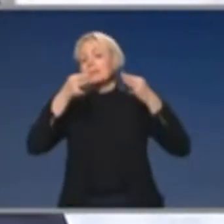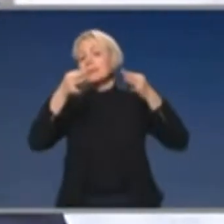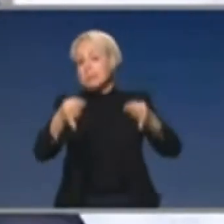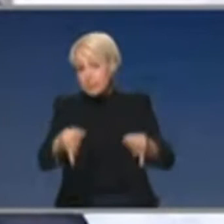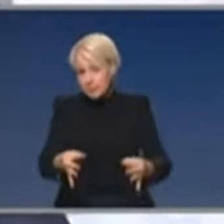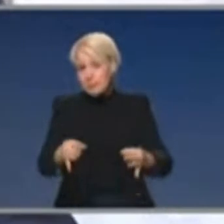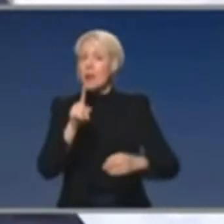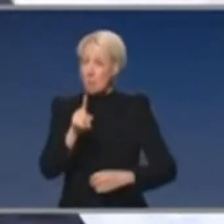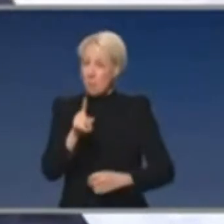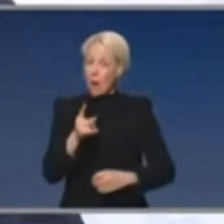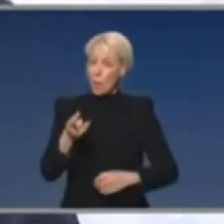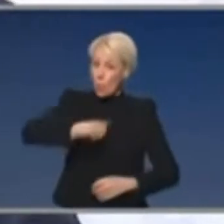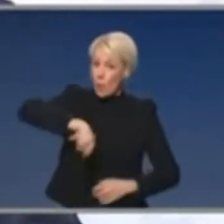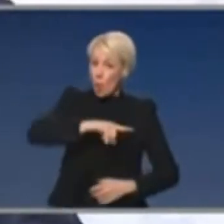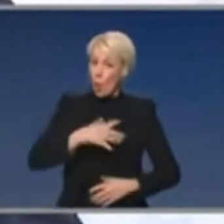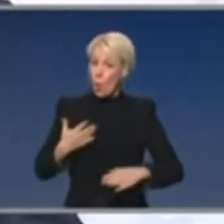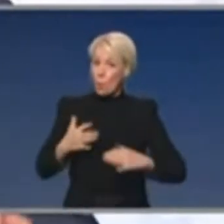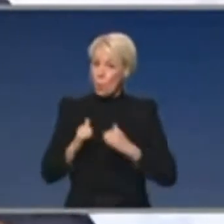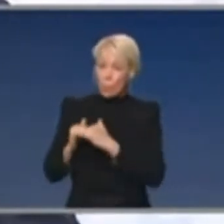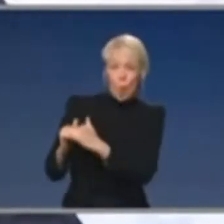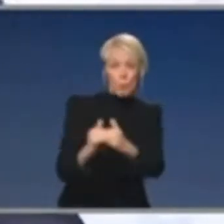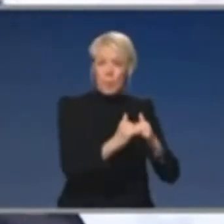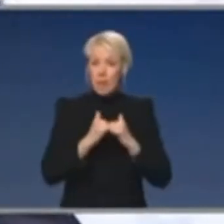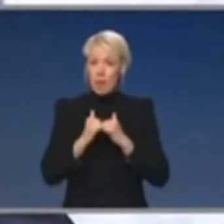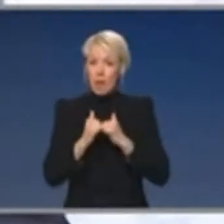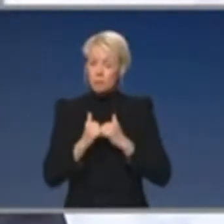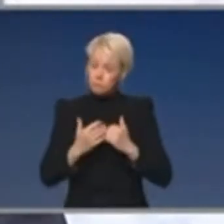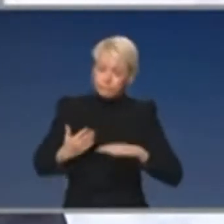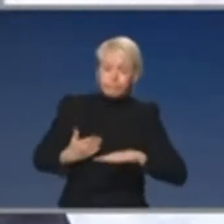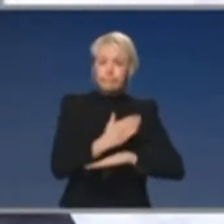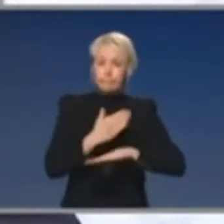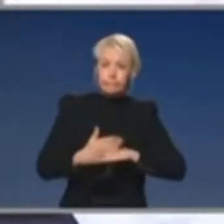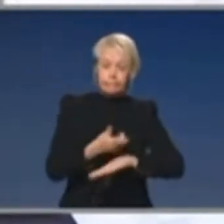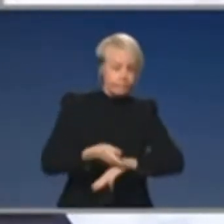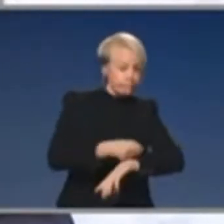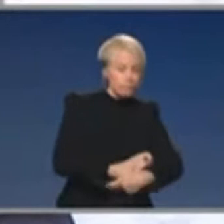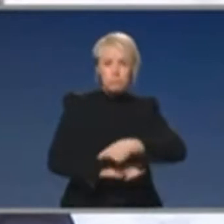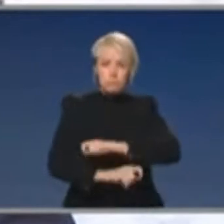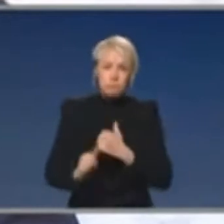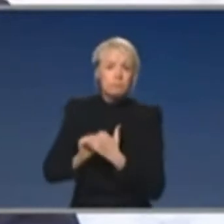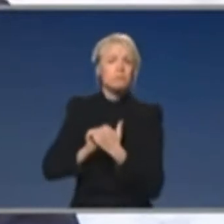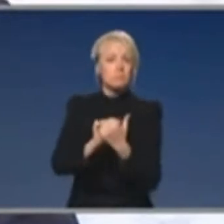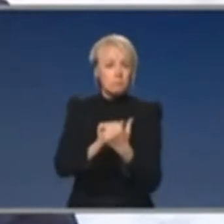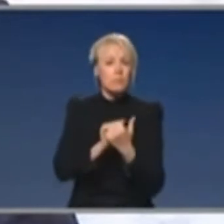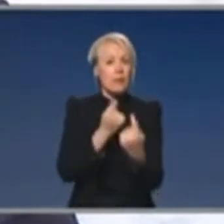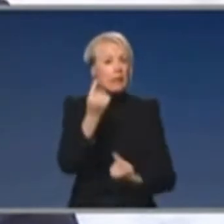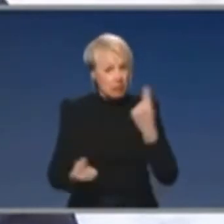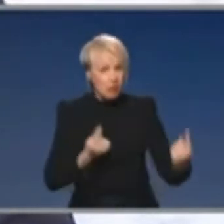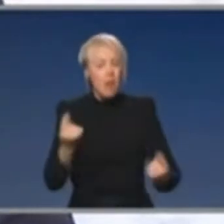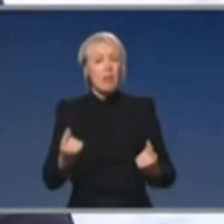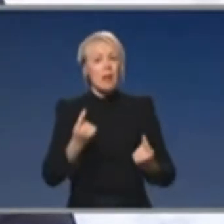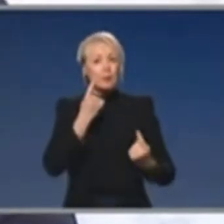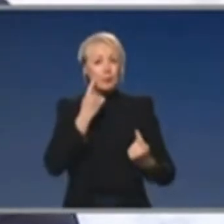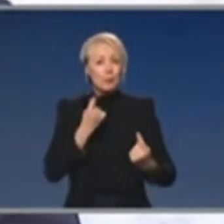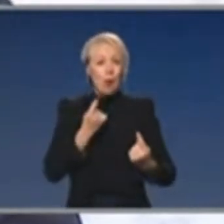we band together and we make this work. And we work together across the country to do the things we need to do to boost that demand,